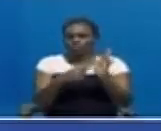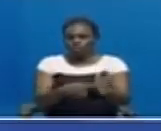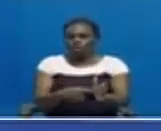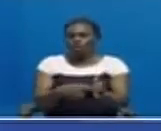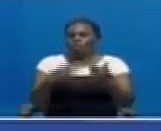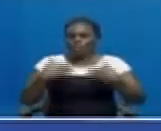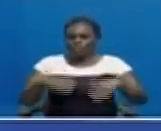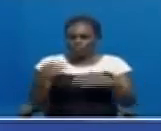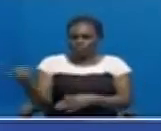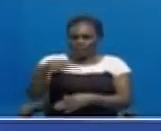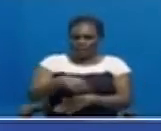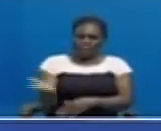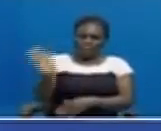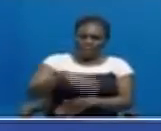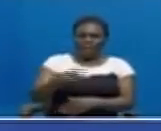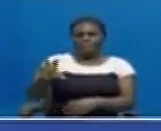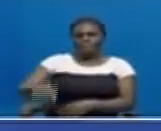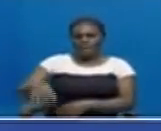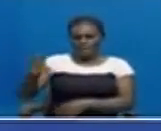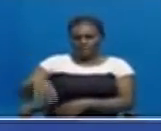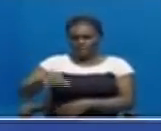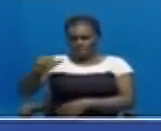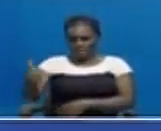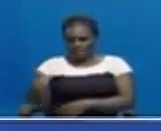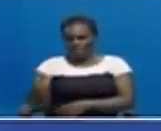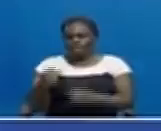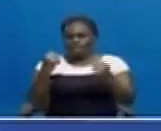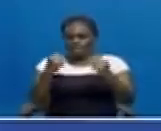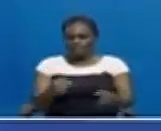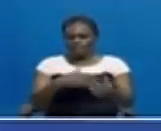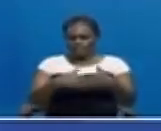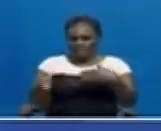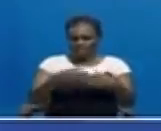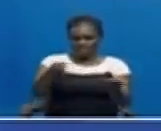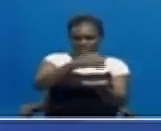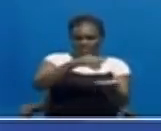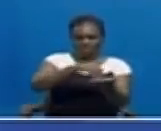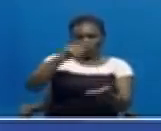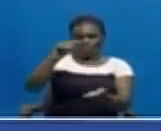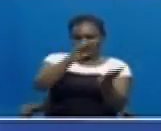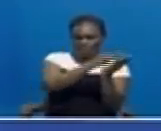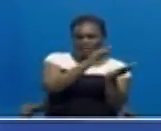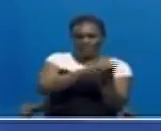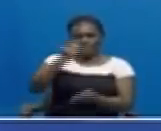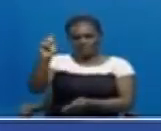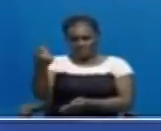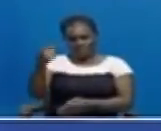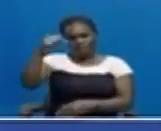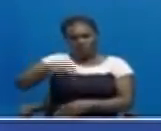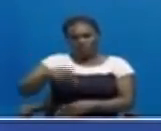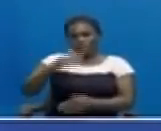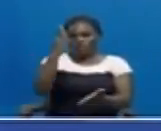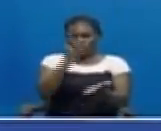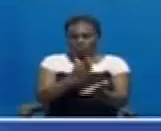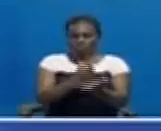investors to come back to the market. I think, you know, another firm signal from the Central Bank of Kenya later today is